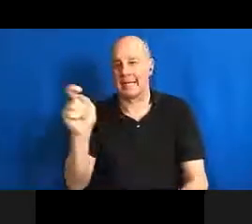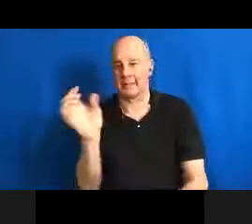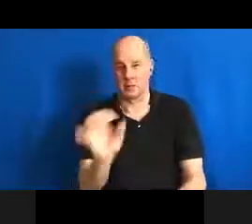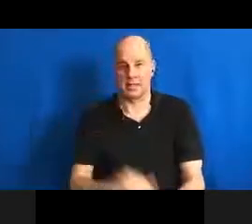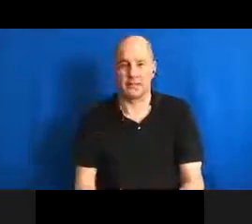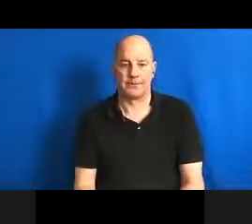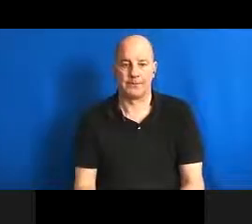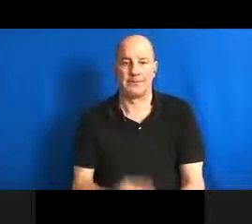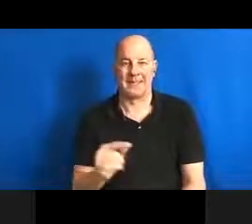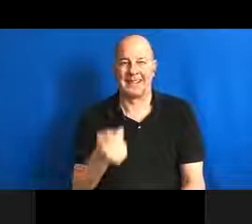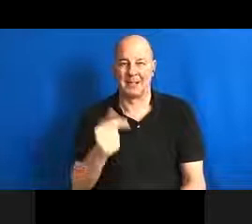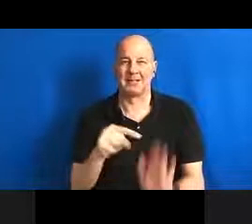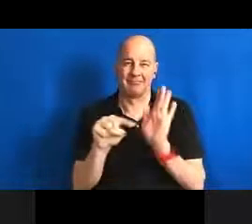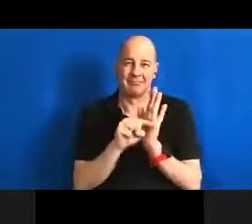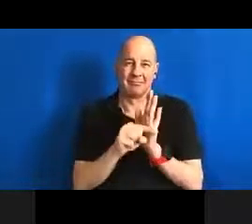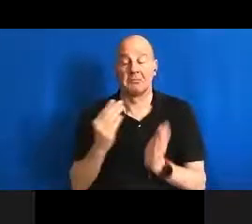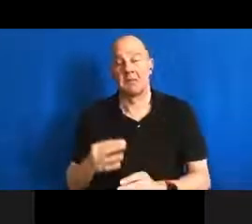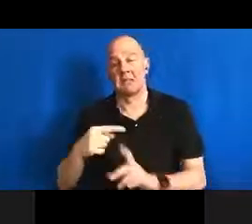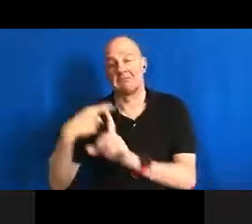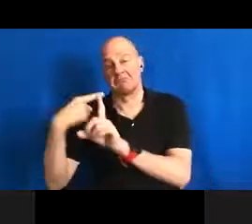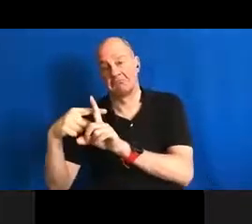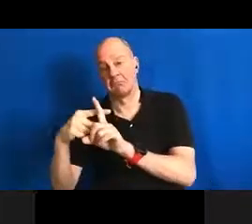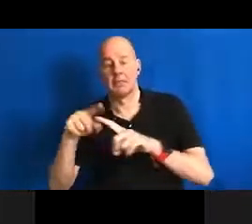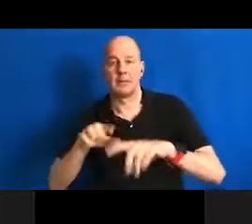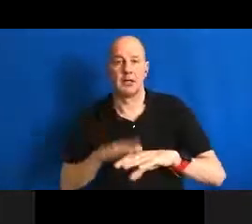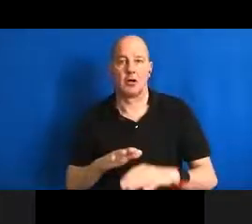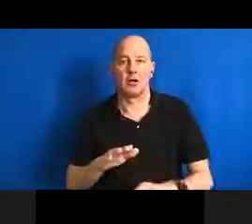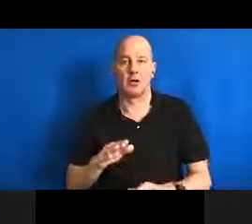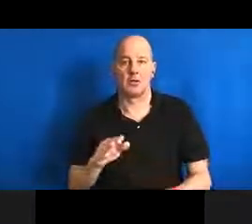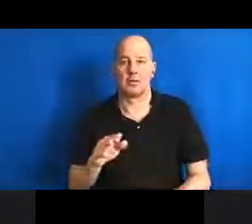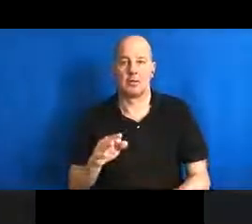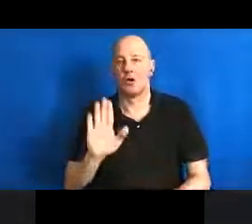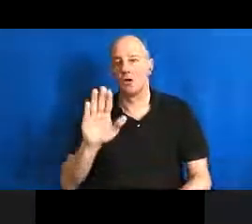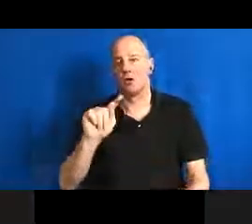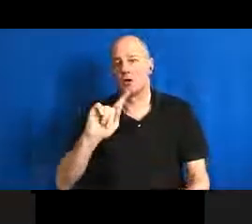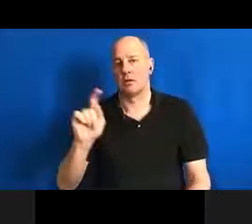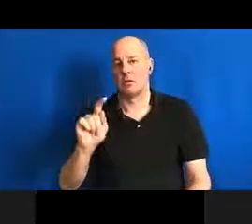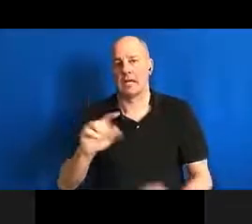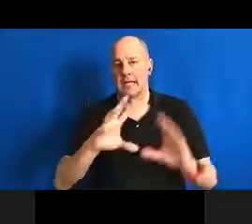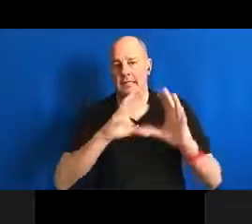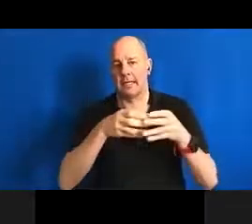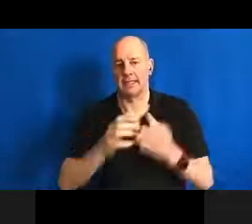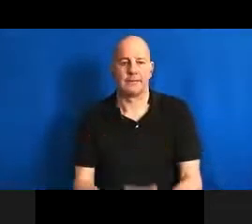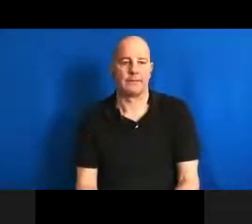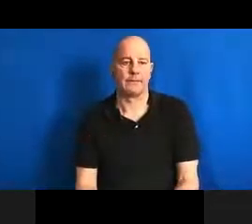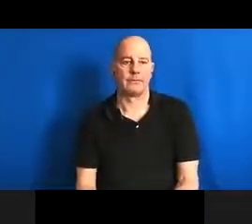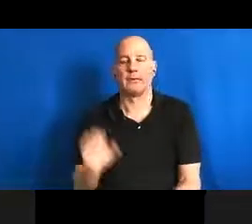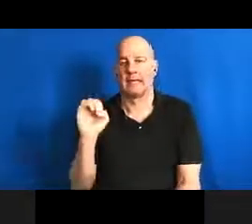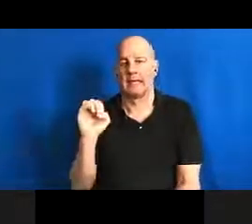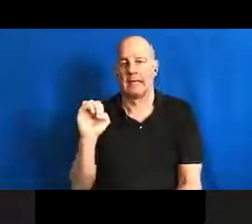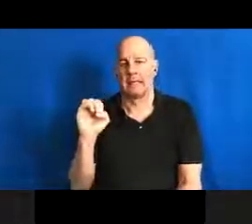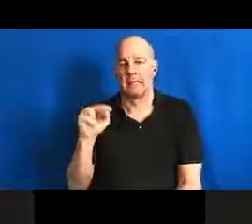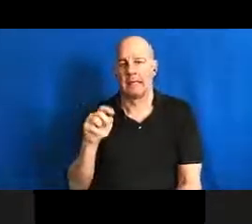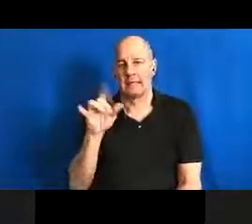be a disadvantage. And it could also be an advantage depending on where you're at in the tax bracket. The entity tax is about 20%,